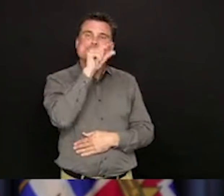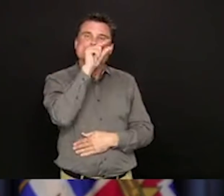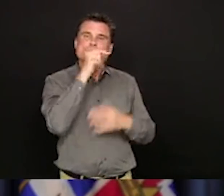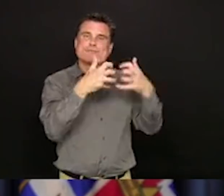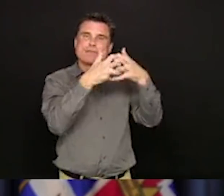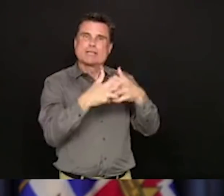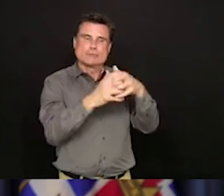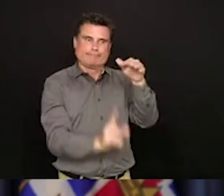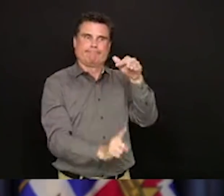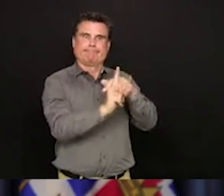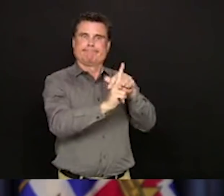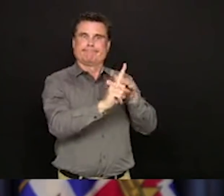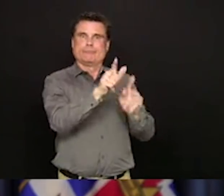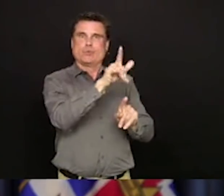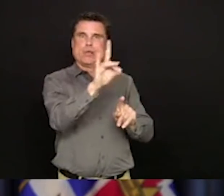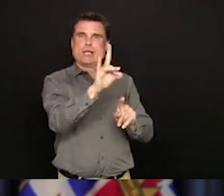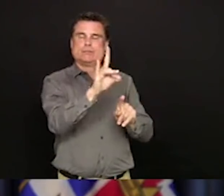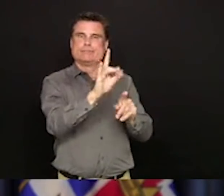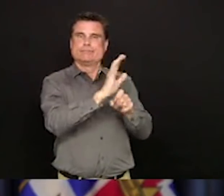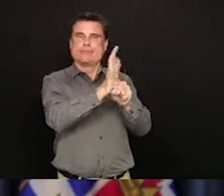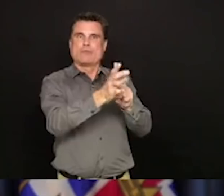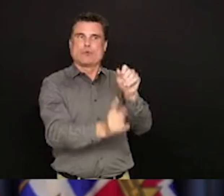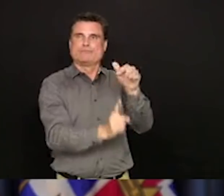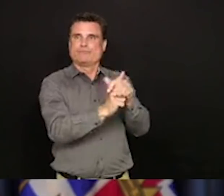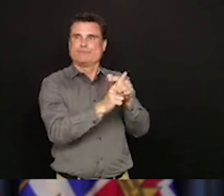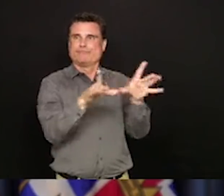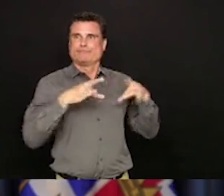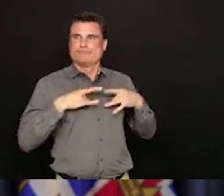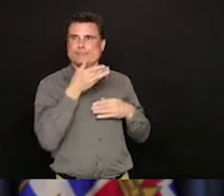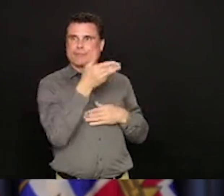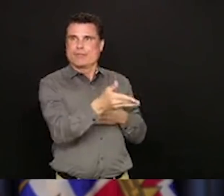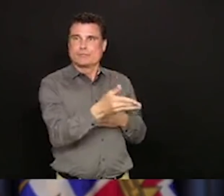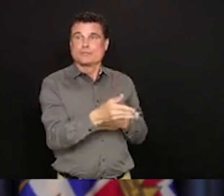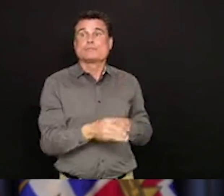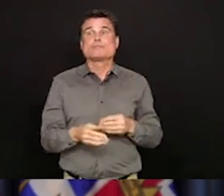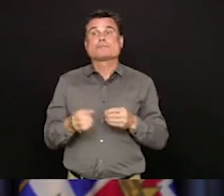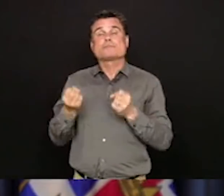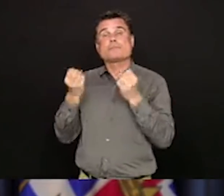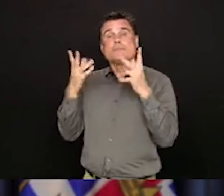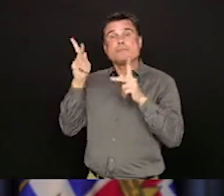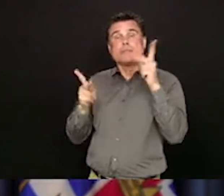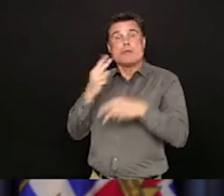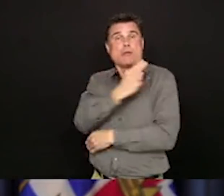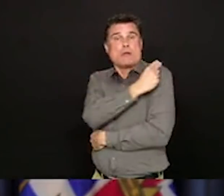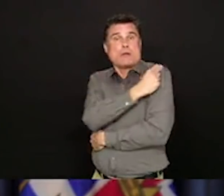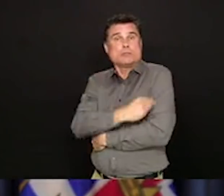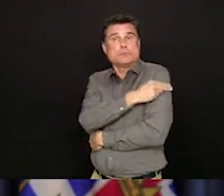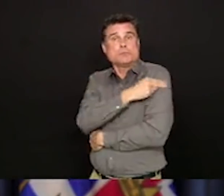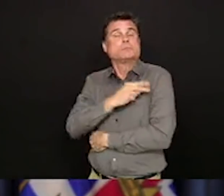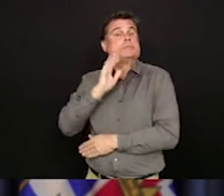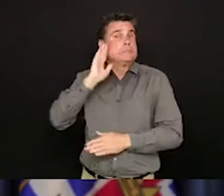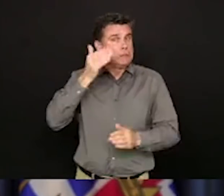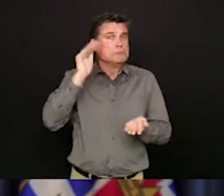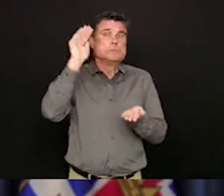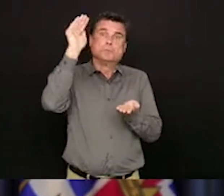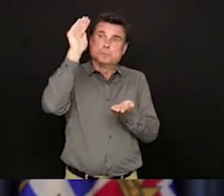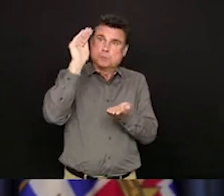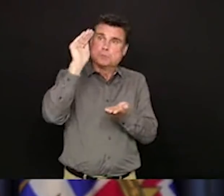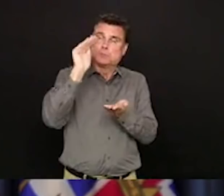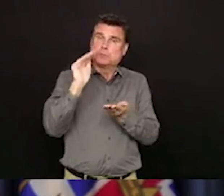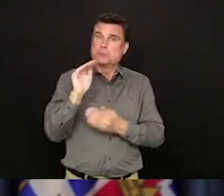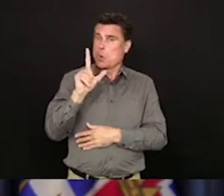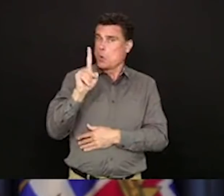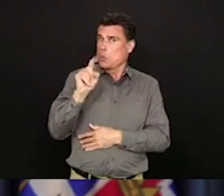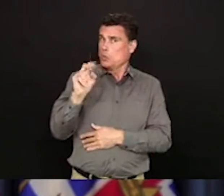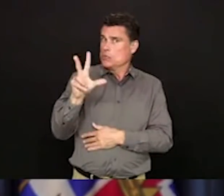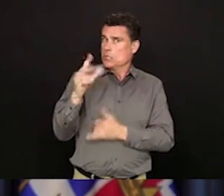cases, which is, I believe, the lowest number we've had in the month of April, down from a high of 149. And in critical care, 46, which is